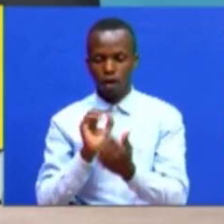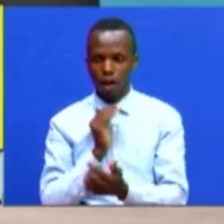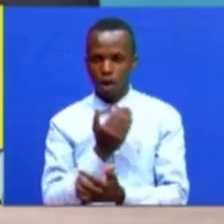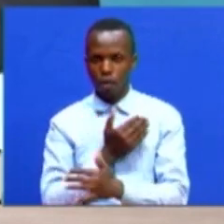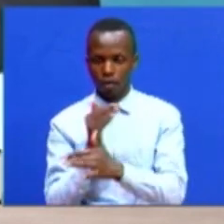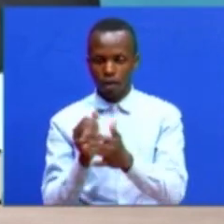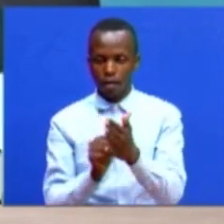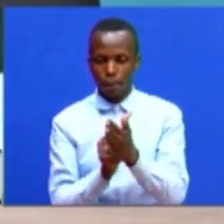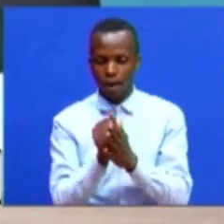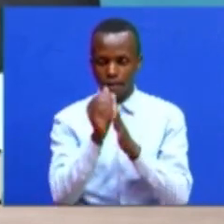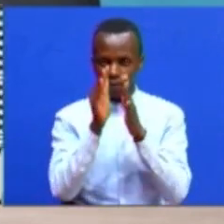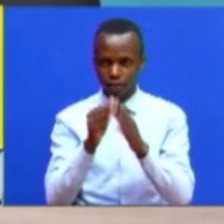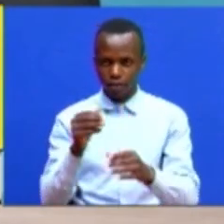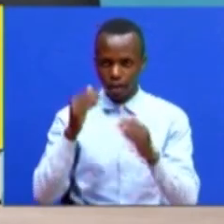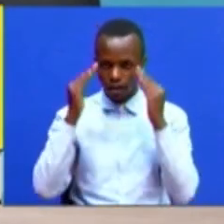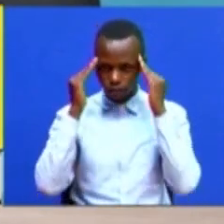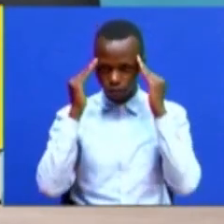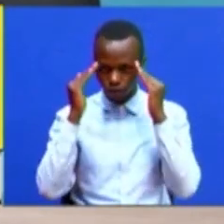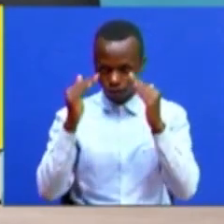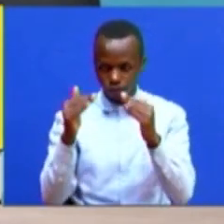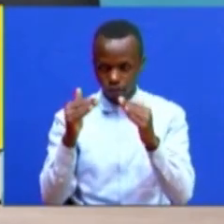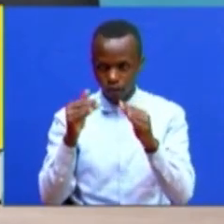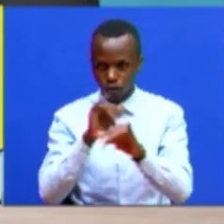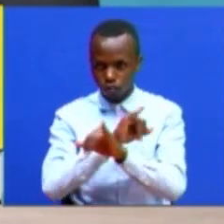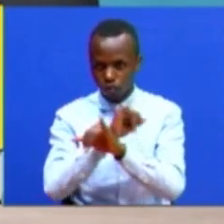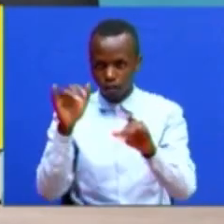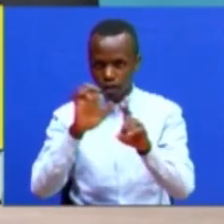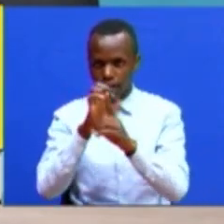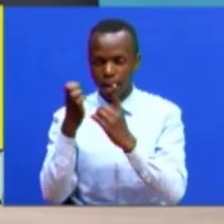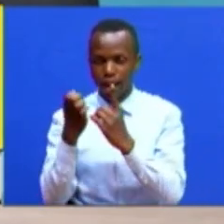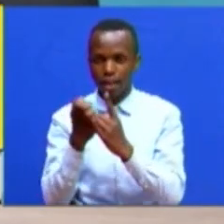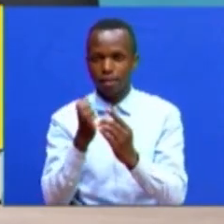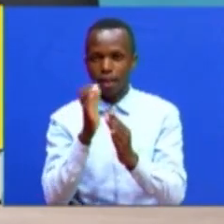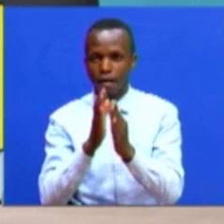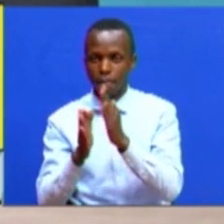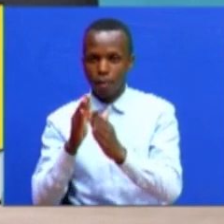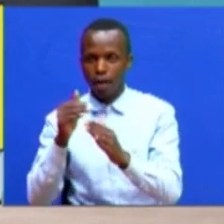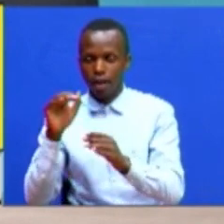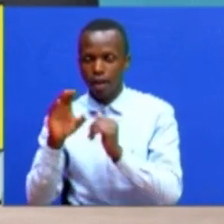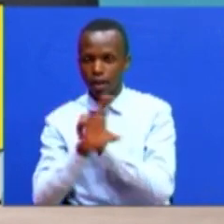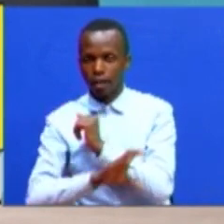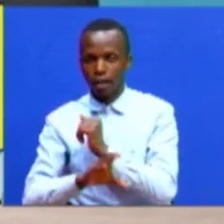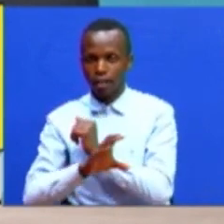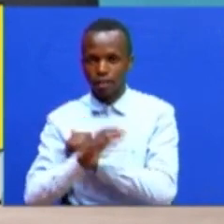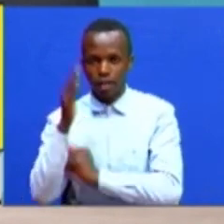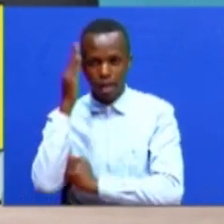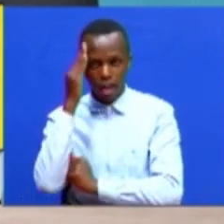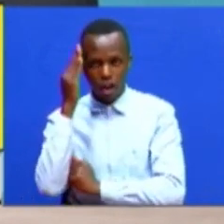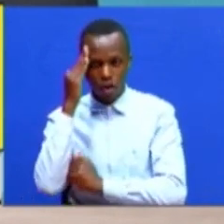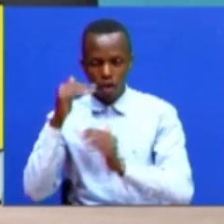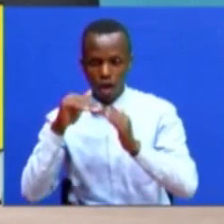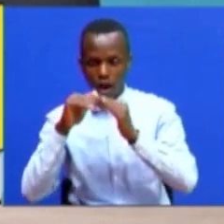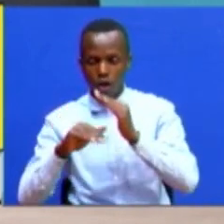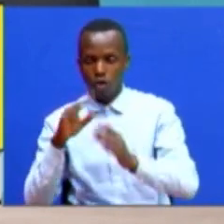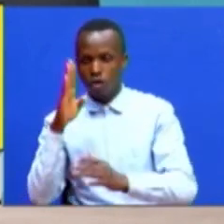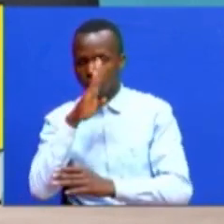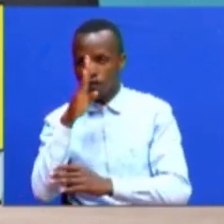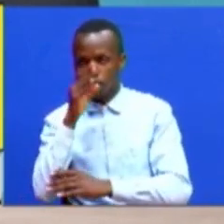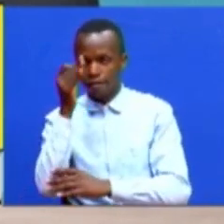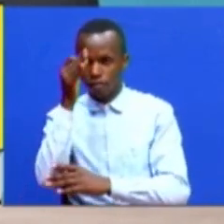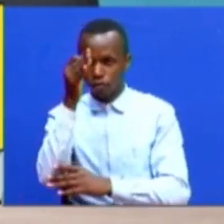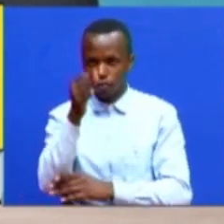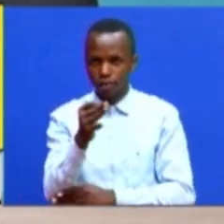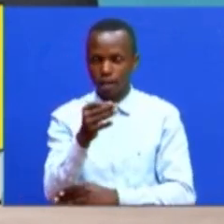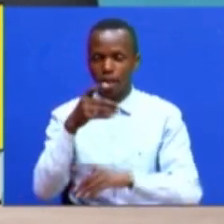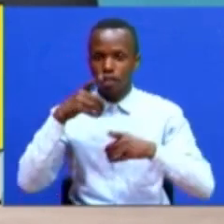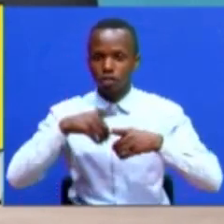Manufacturers have today committed to scaling up clean energy initiative as the country seeks to realize a low-carbon future. This was during the